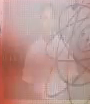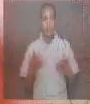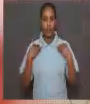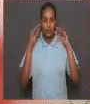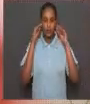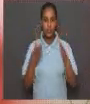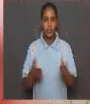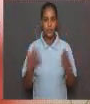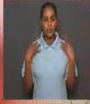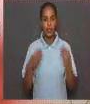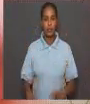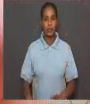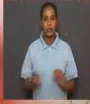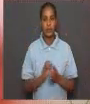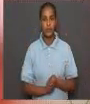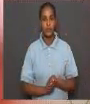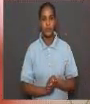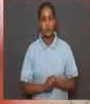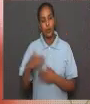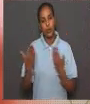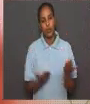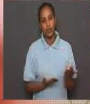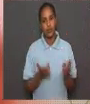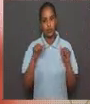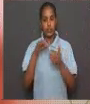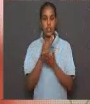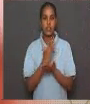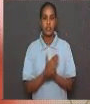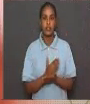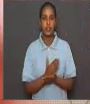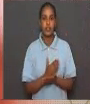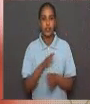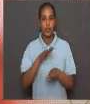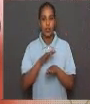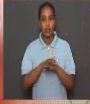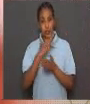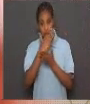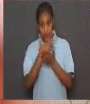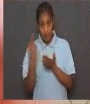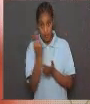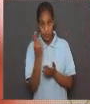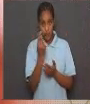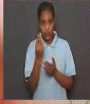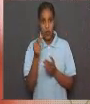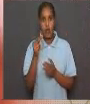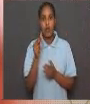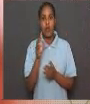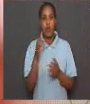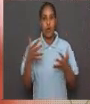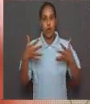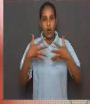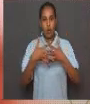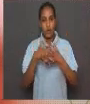Hello, teacher. Hello, students. Welcome to today's lesson on some important compounds